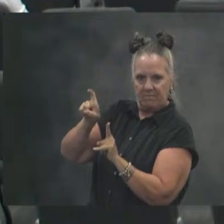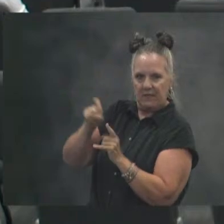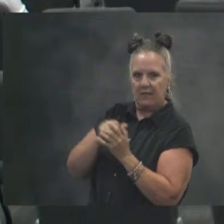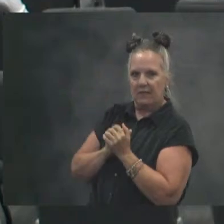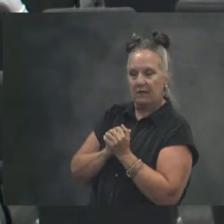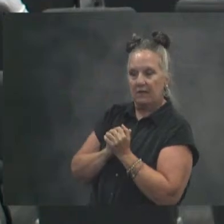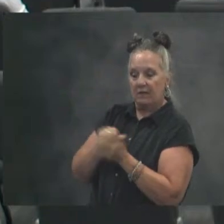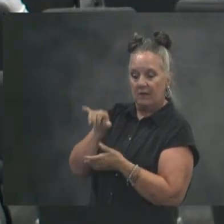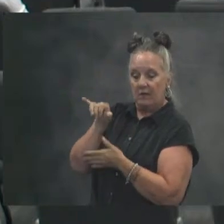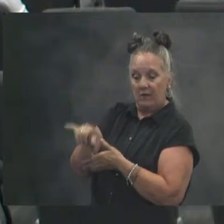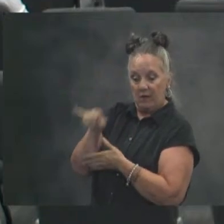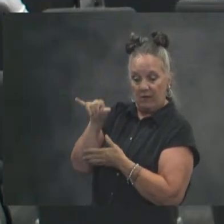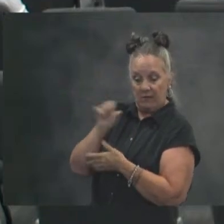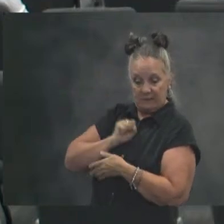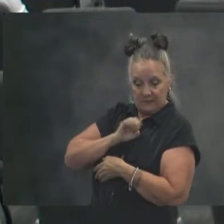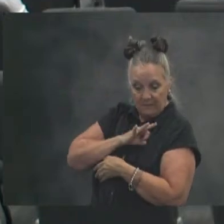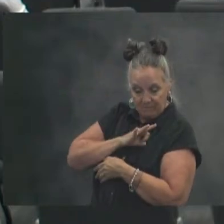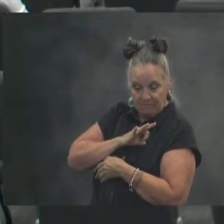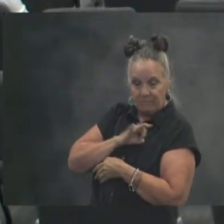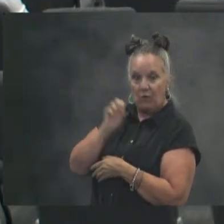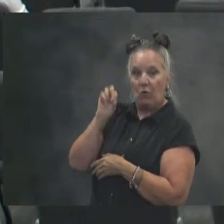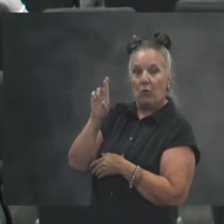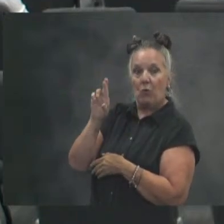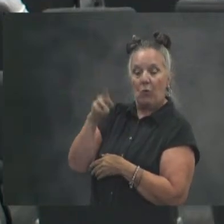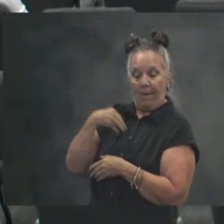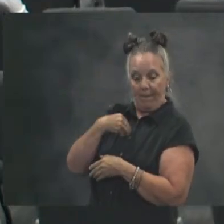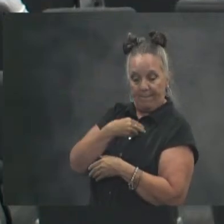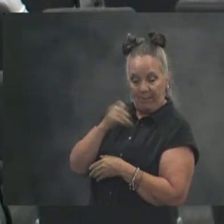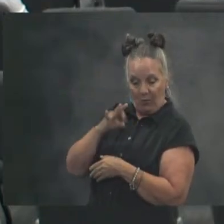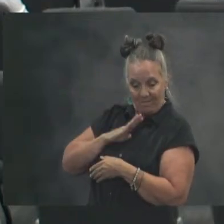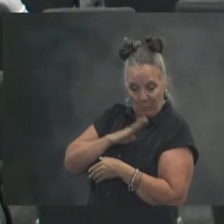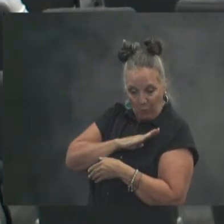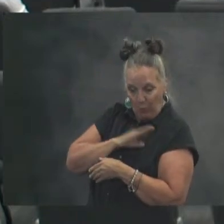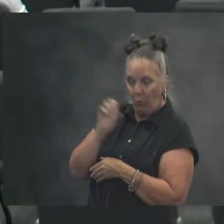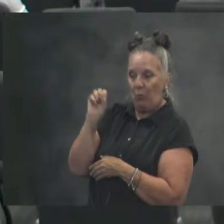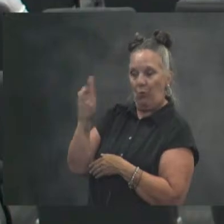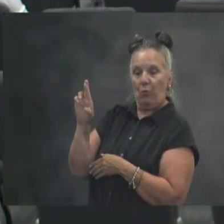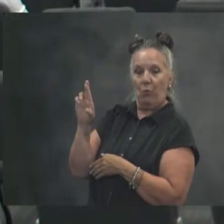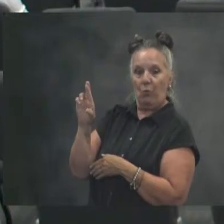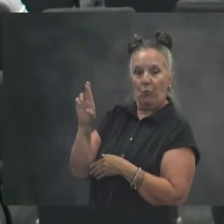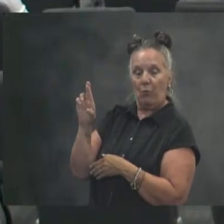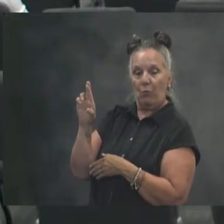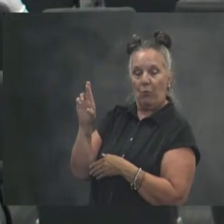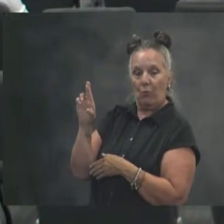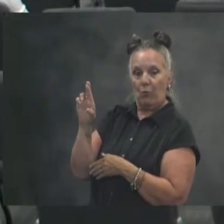Was that staff, or was that a member of the board, or